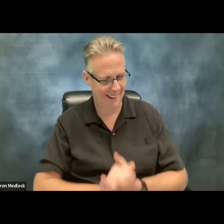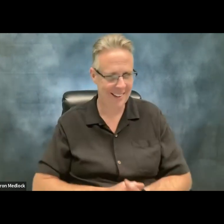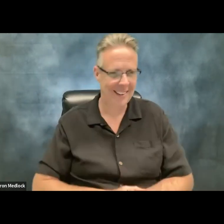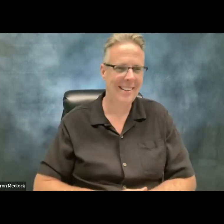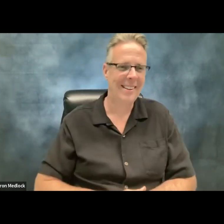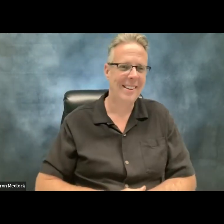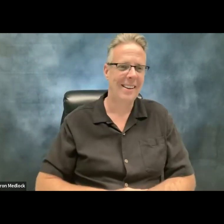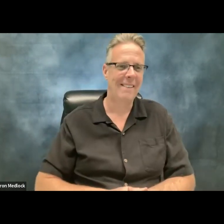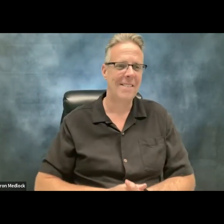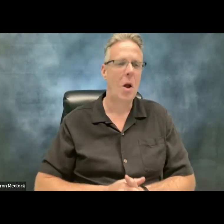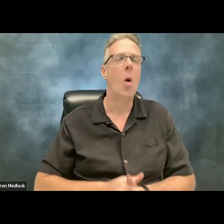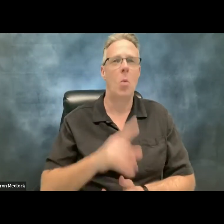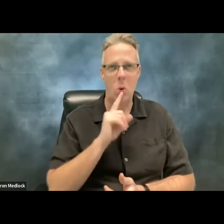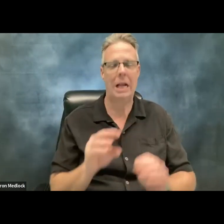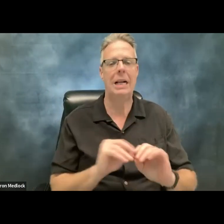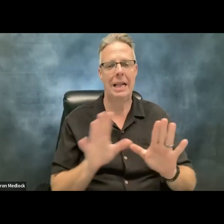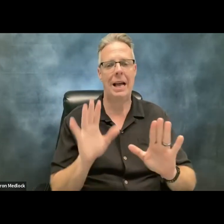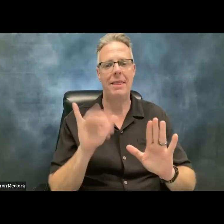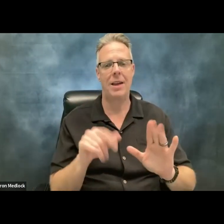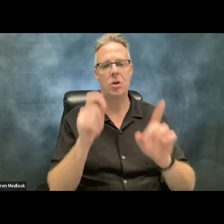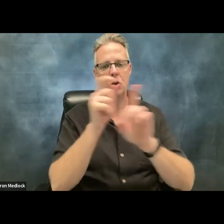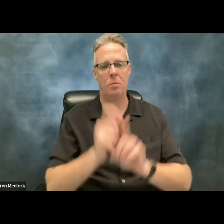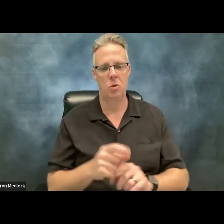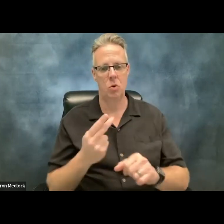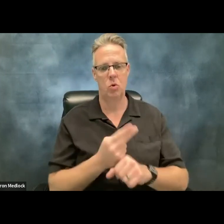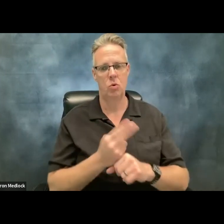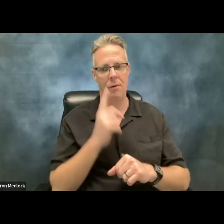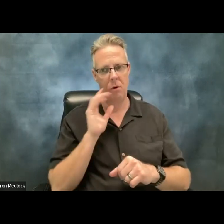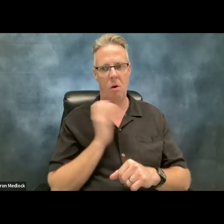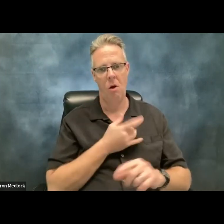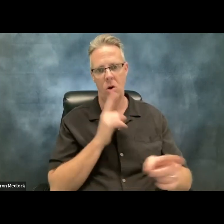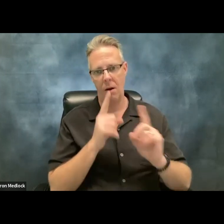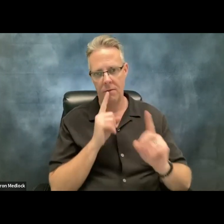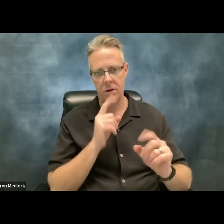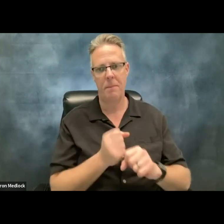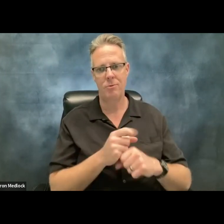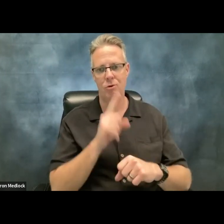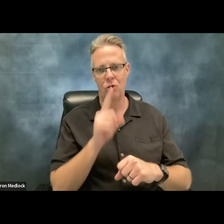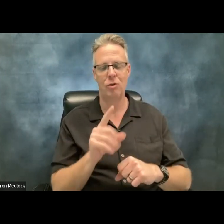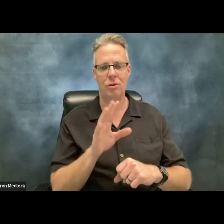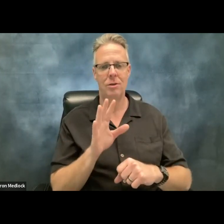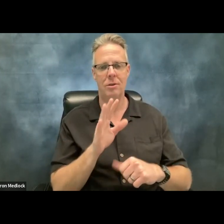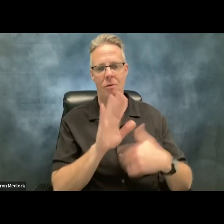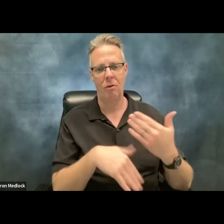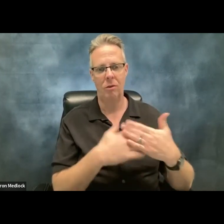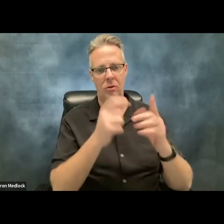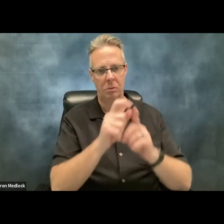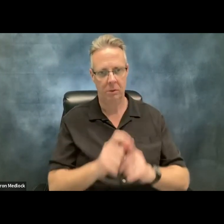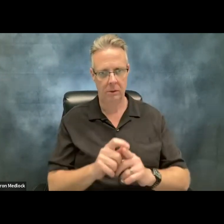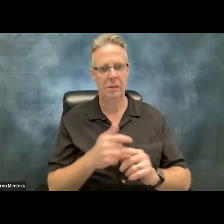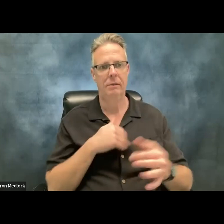yes, getting really clear on the terms that we're going to be using in this conversation. So laying out each of the terms and